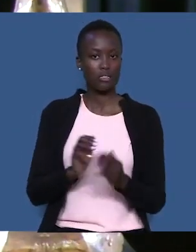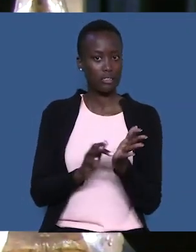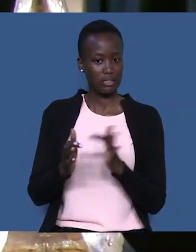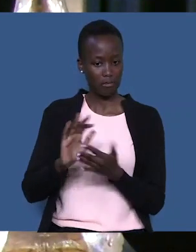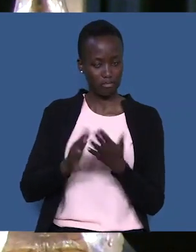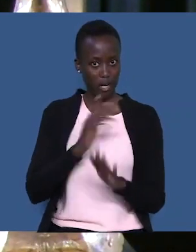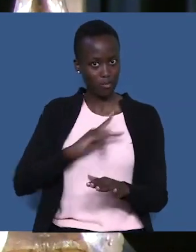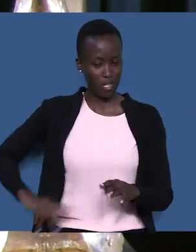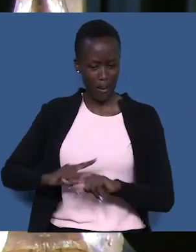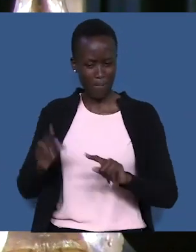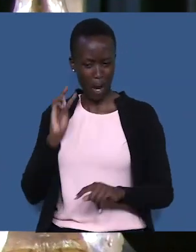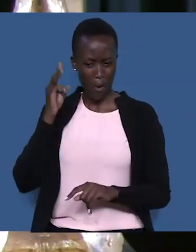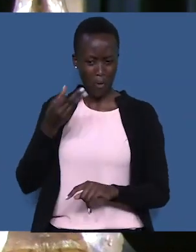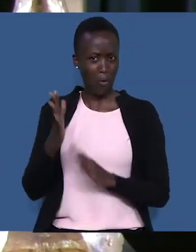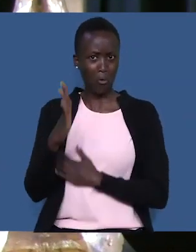was not in the will of God.